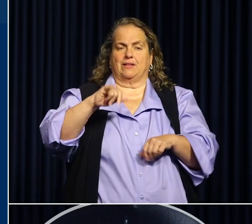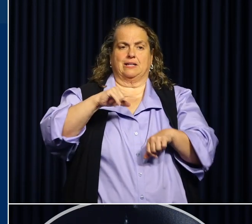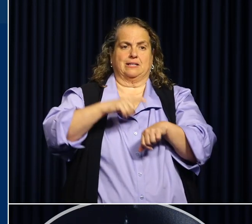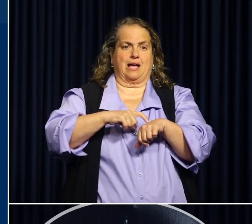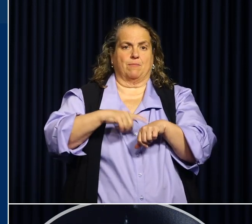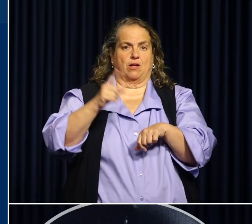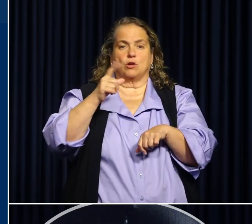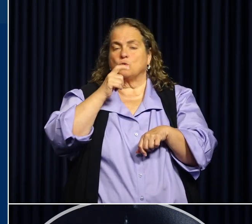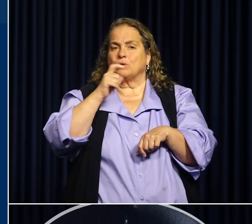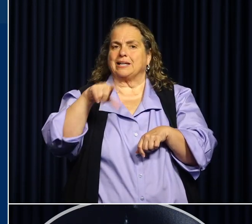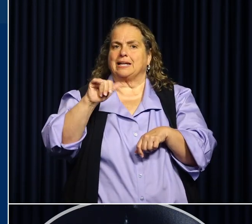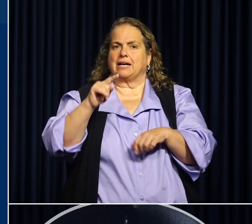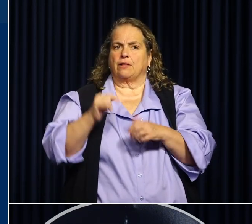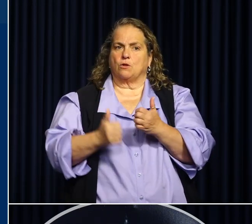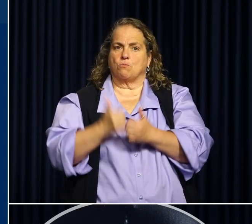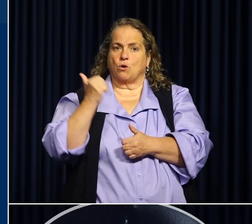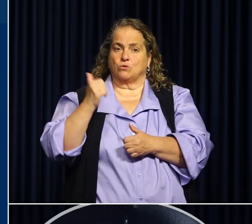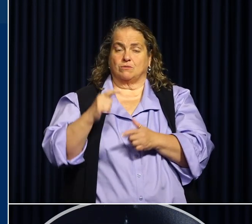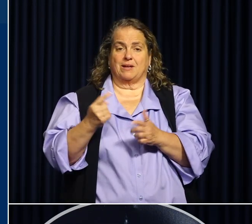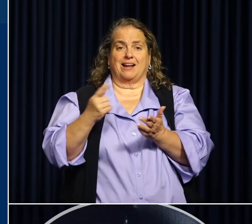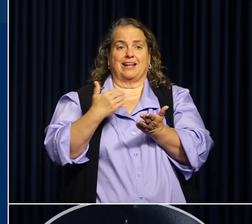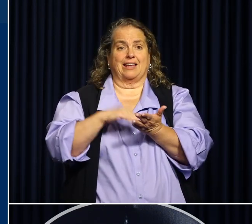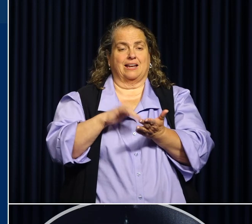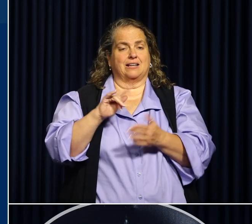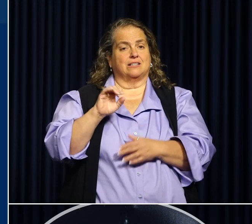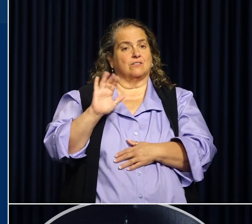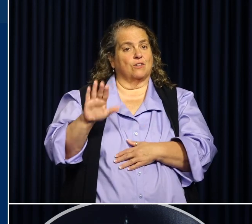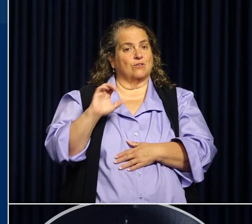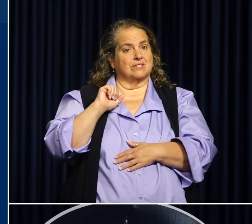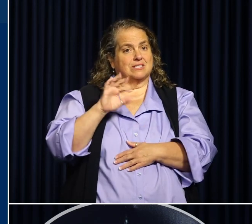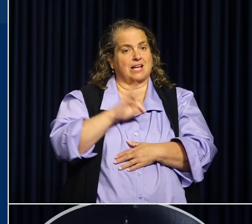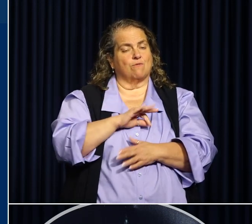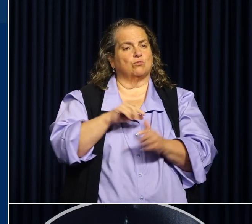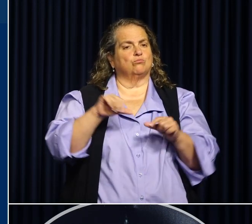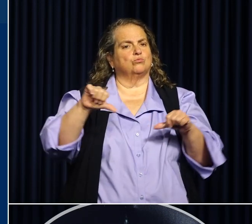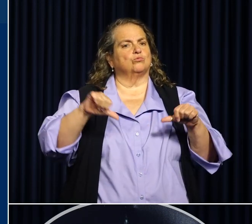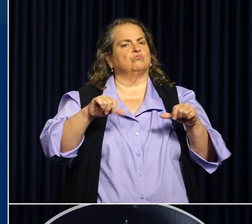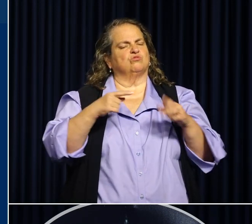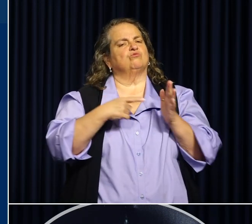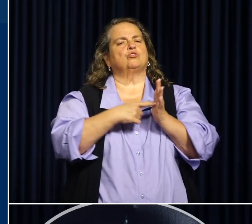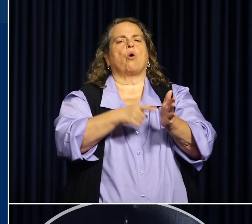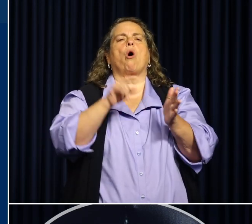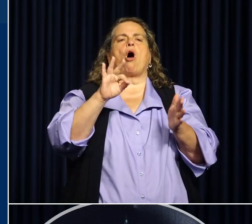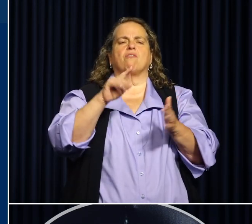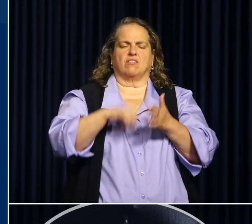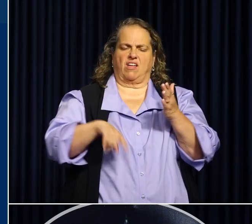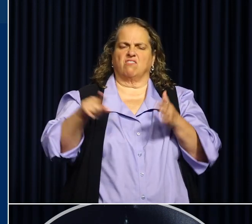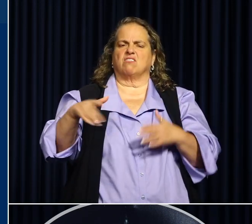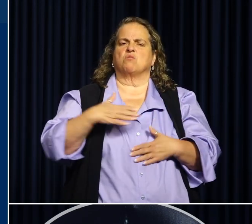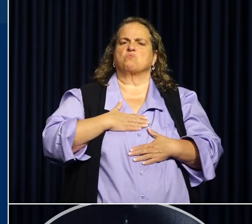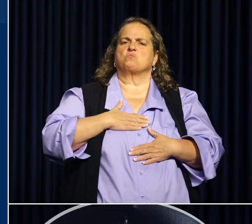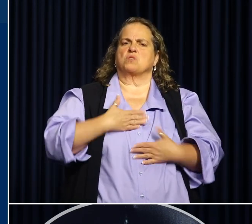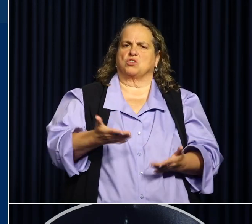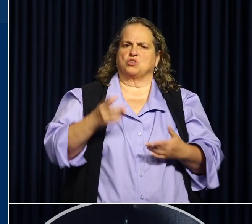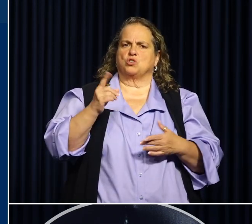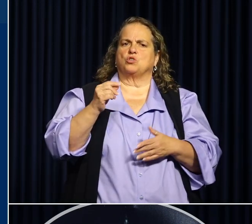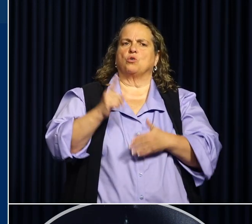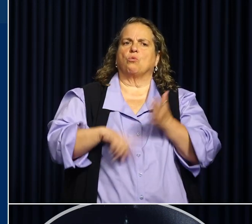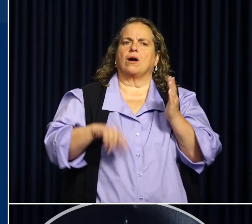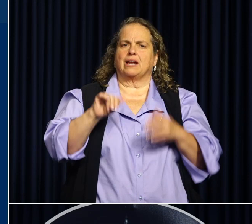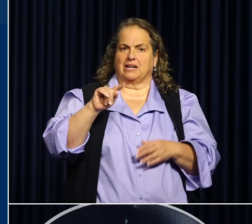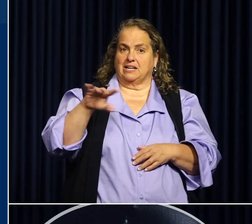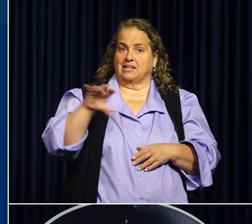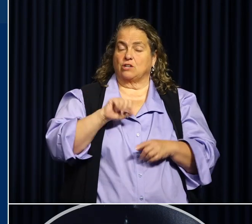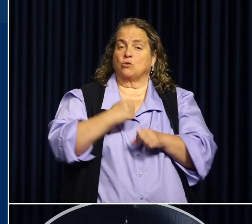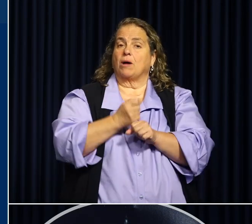it the most. But again, this is their staff showing off that they're willing to do what it takes to make sure that they